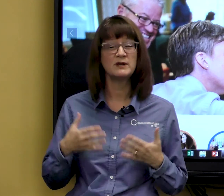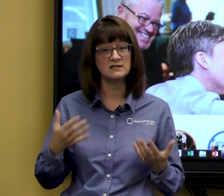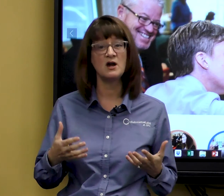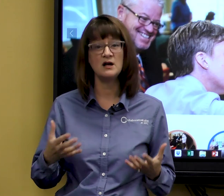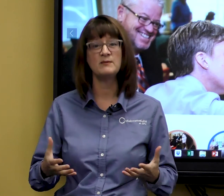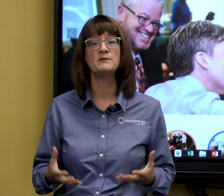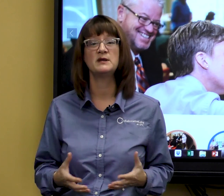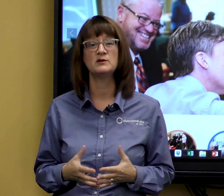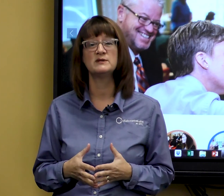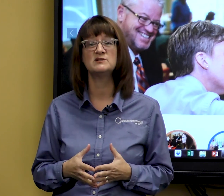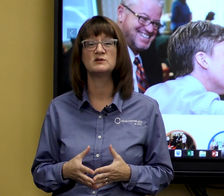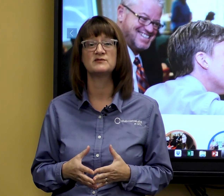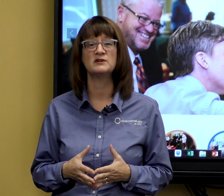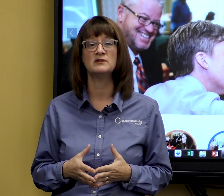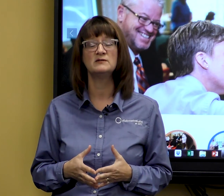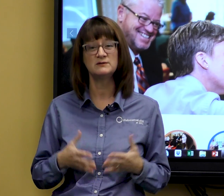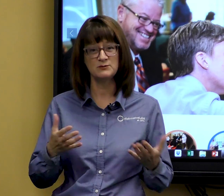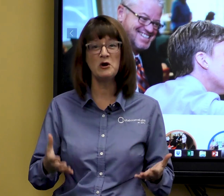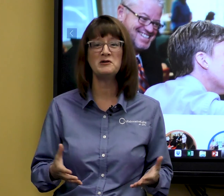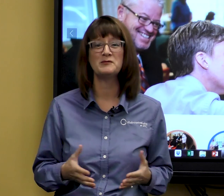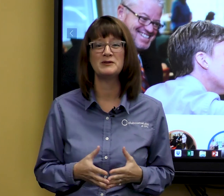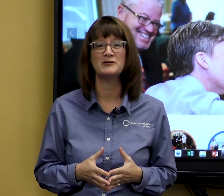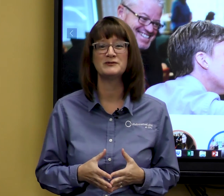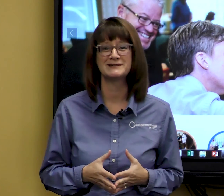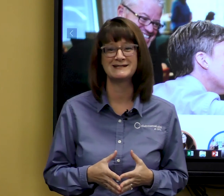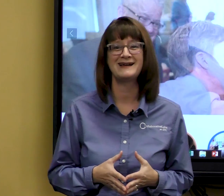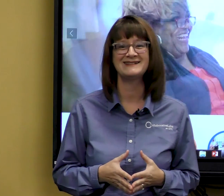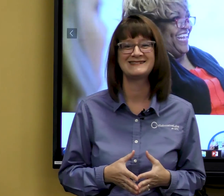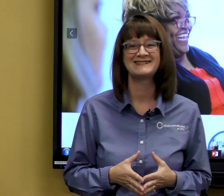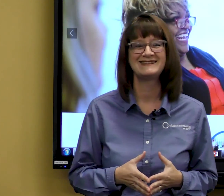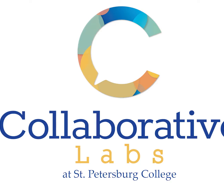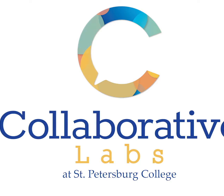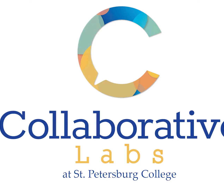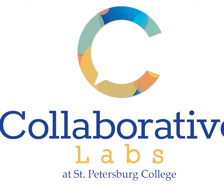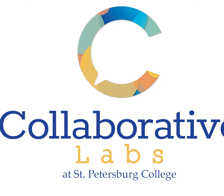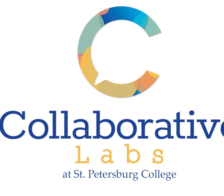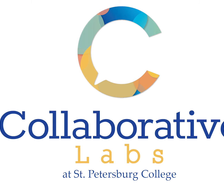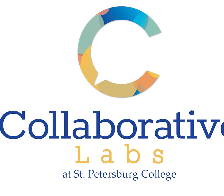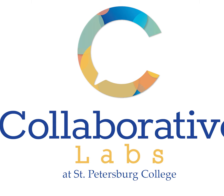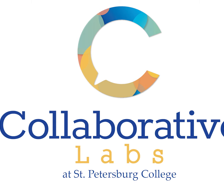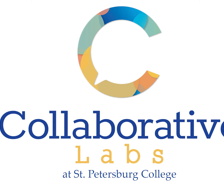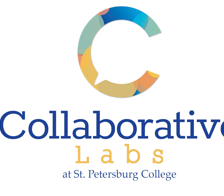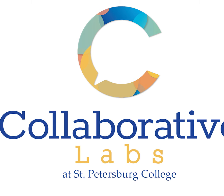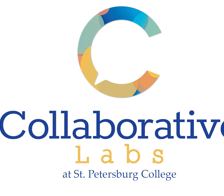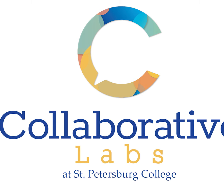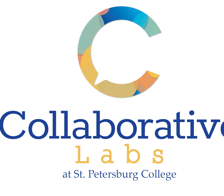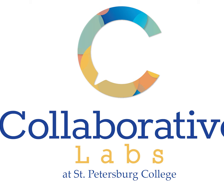call so we can talk about being a resource for you, to partner with you for success. Thank you.